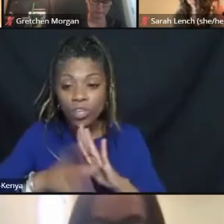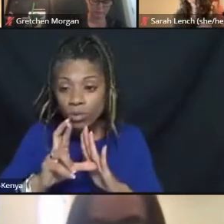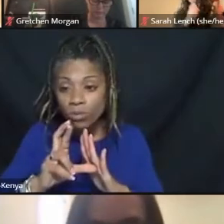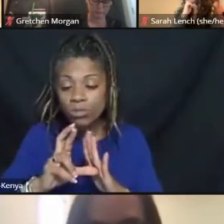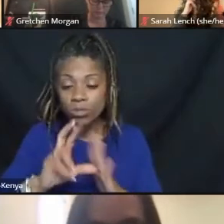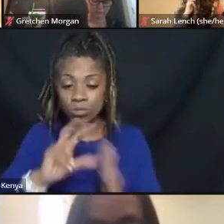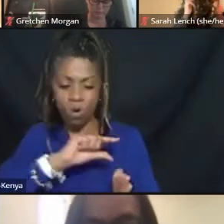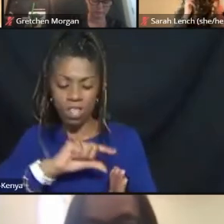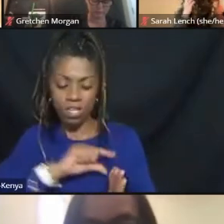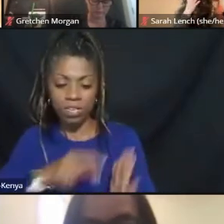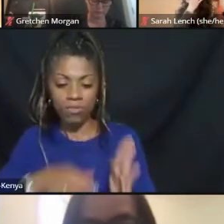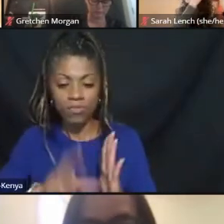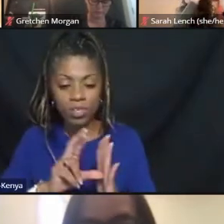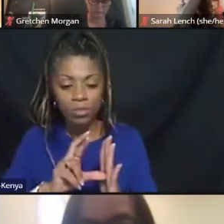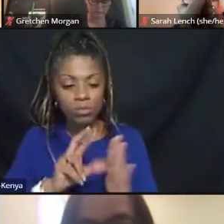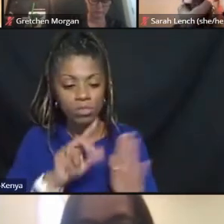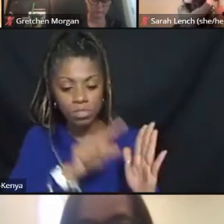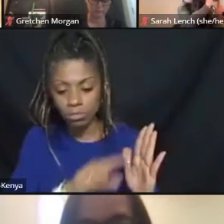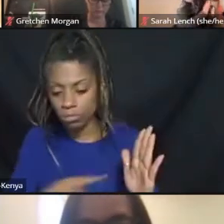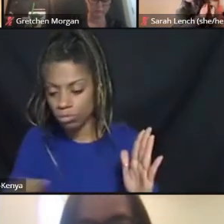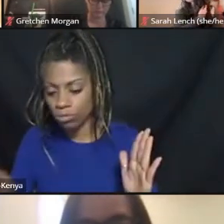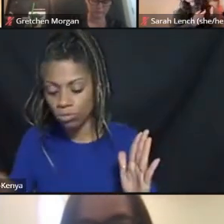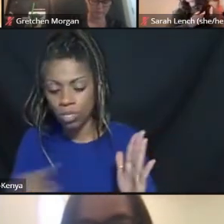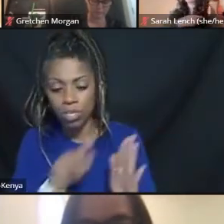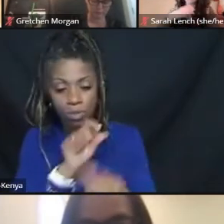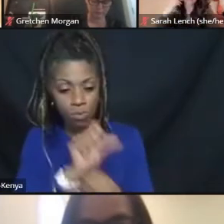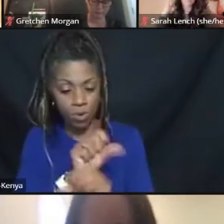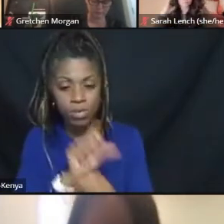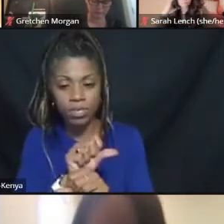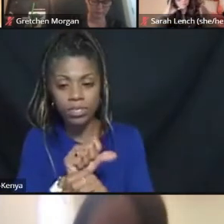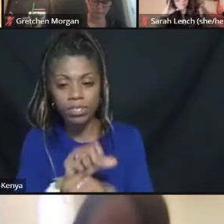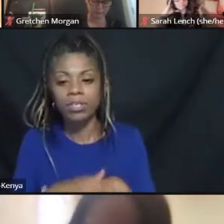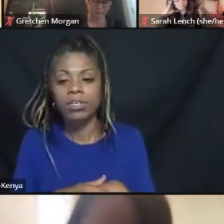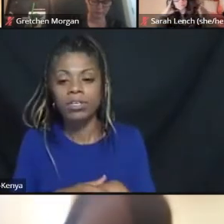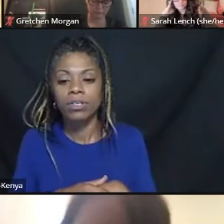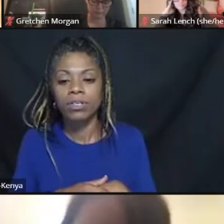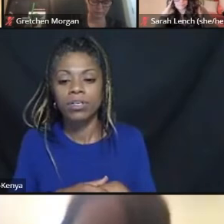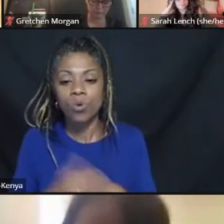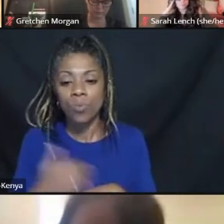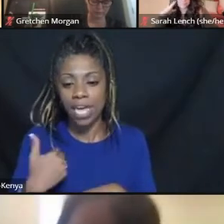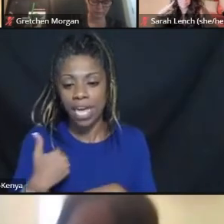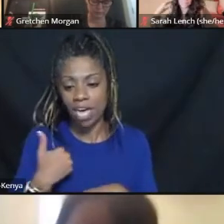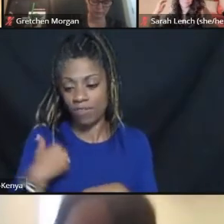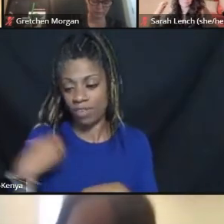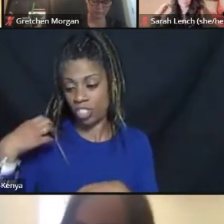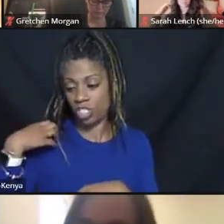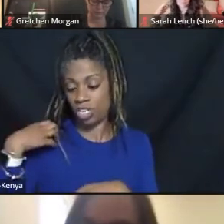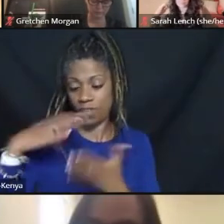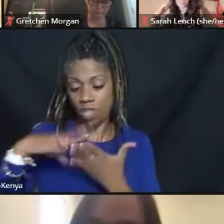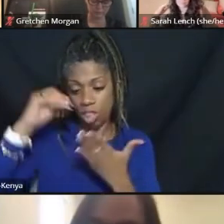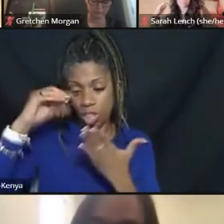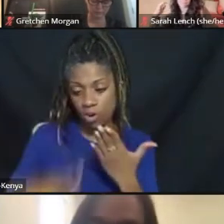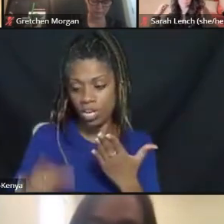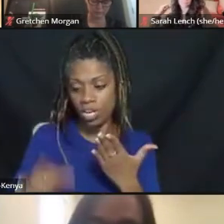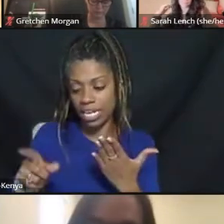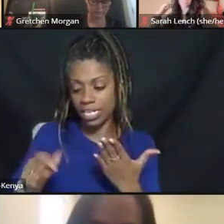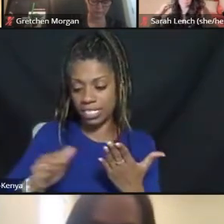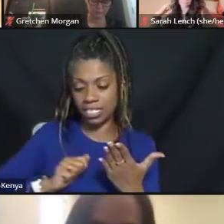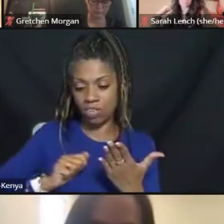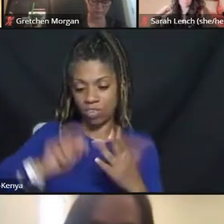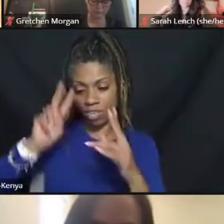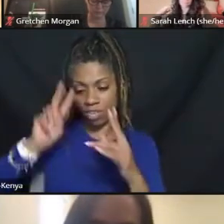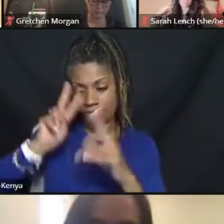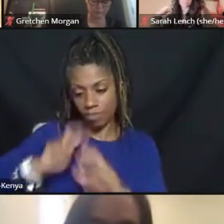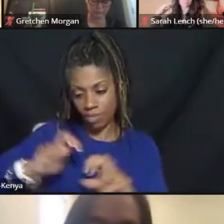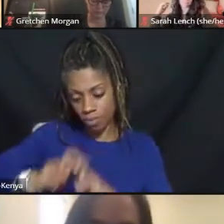leadership of Dr. Kreisman, he is the chief learner. He self-evaluates every month and provides a